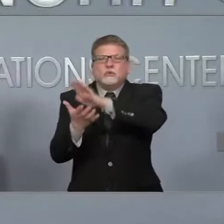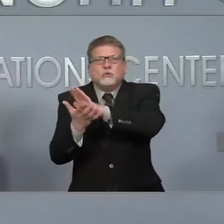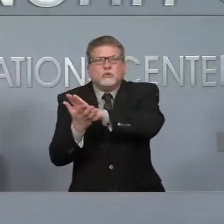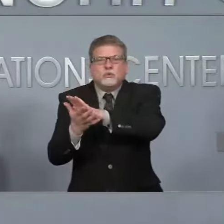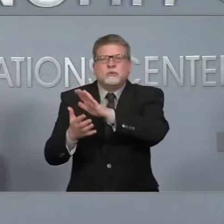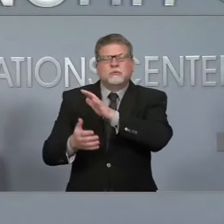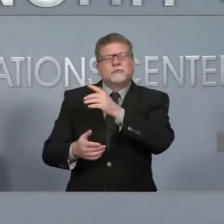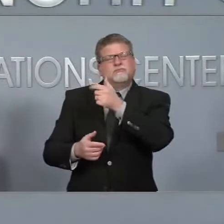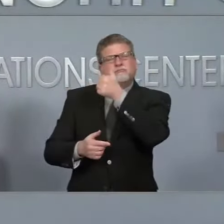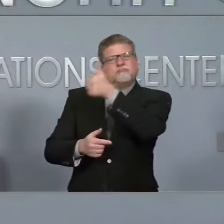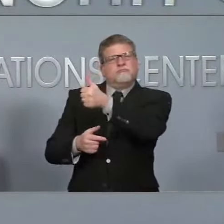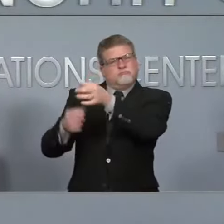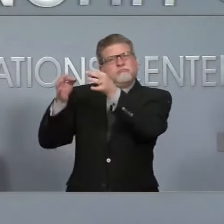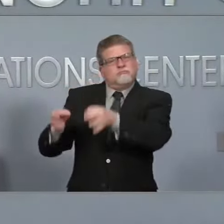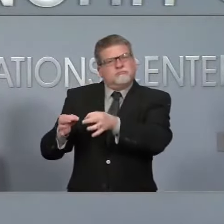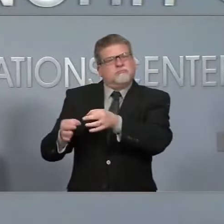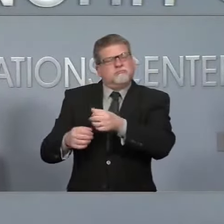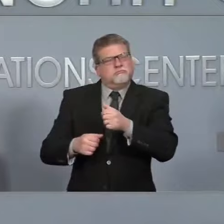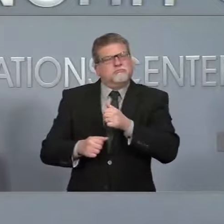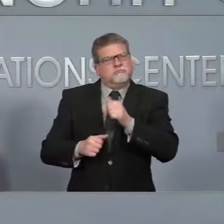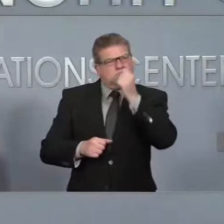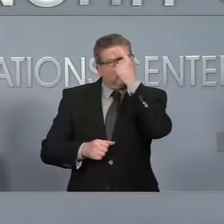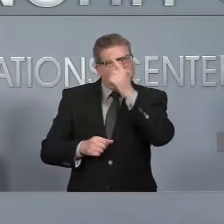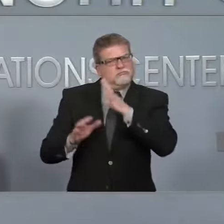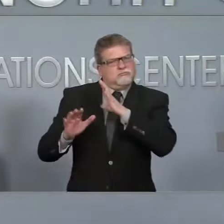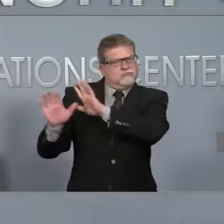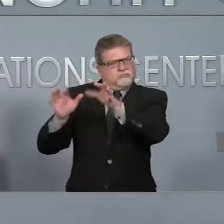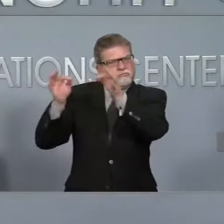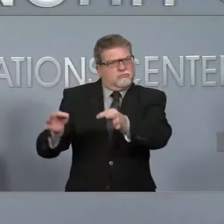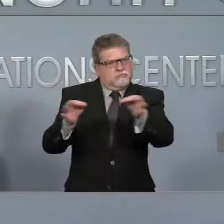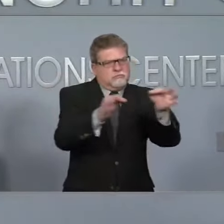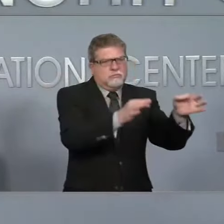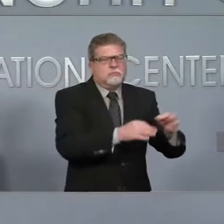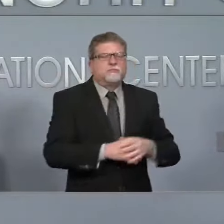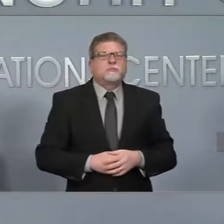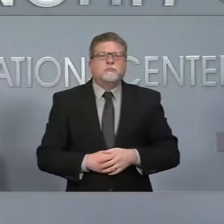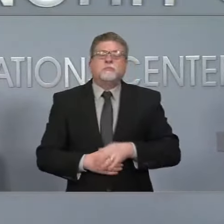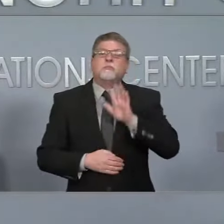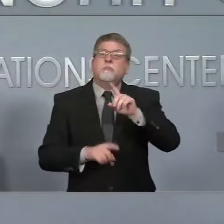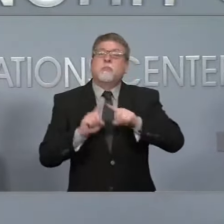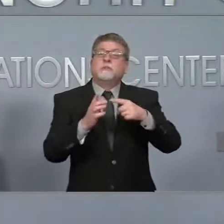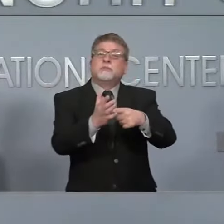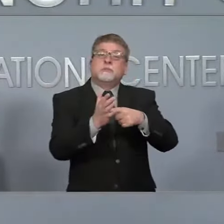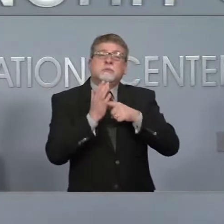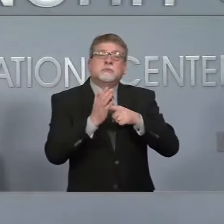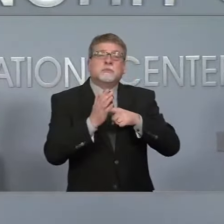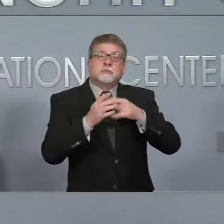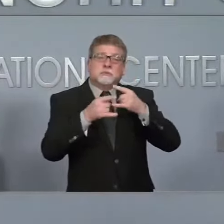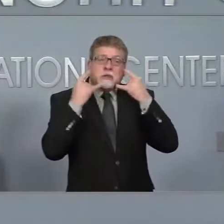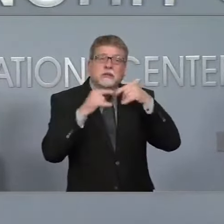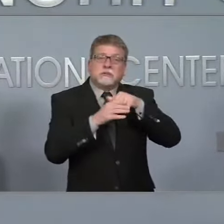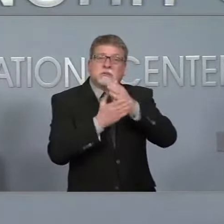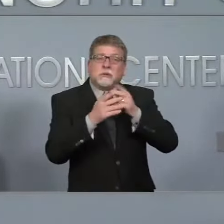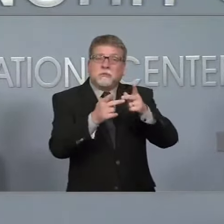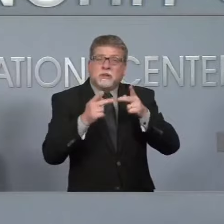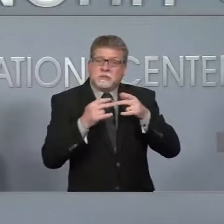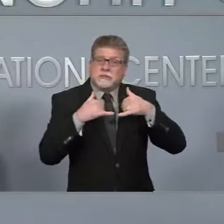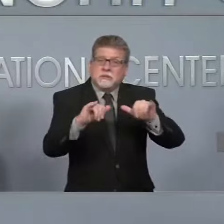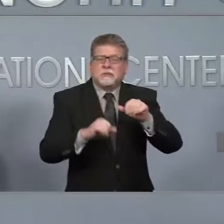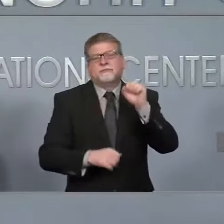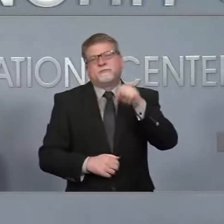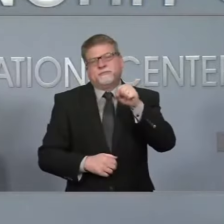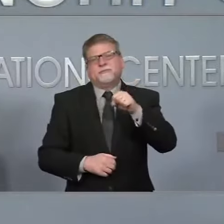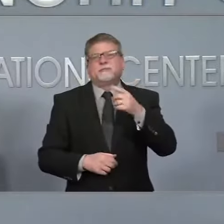where a mask will still be required because of the setting or federal regulations. Learning how to live